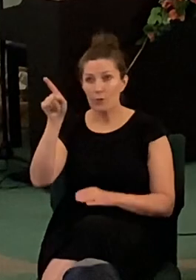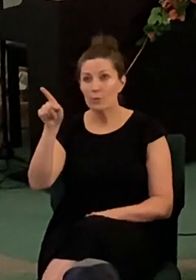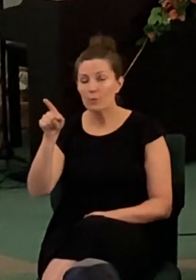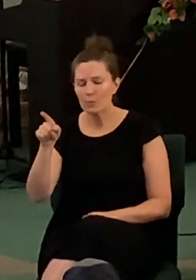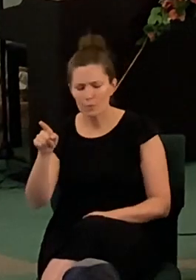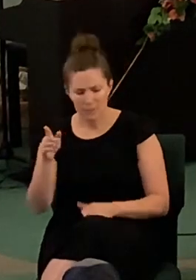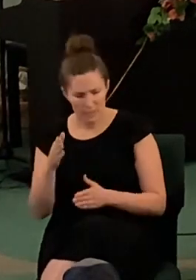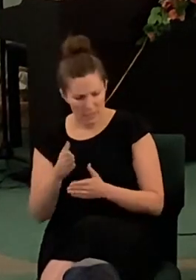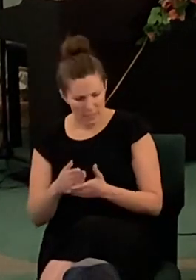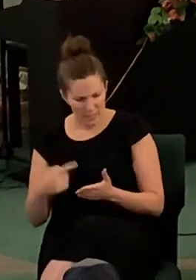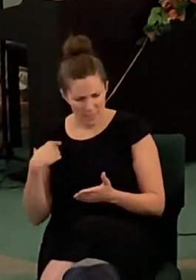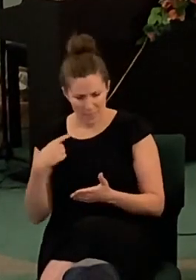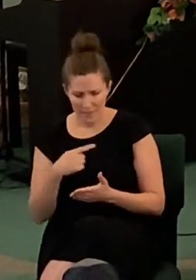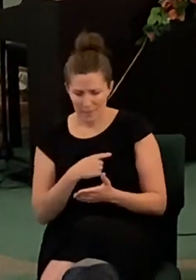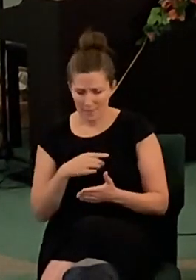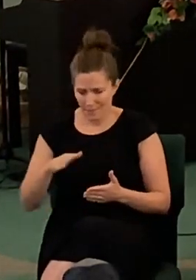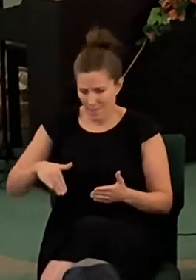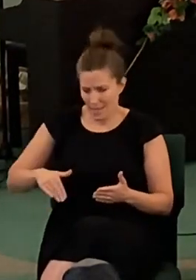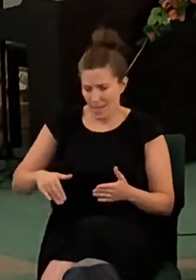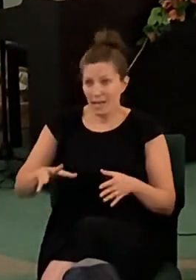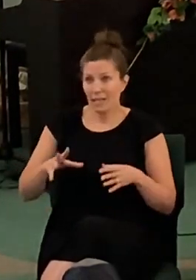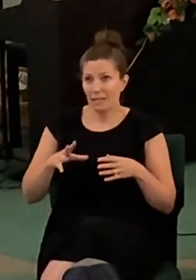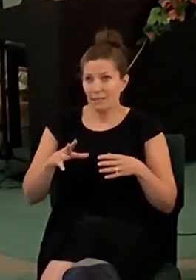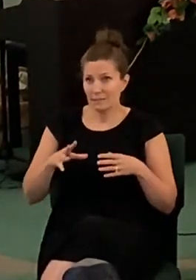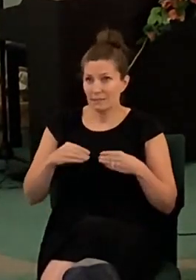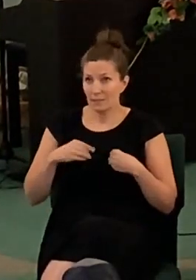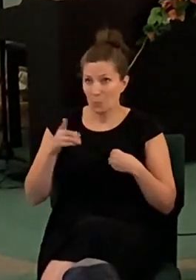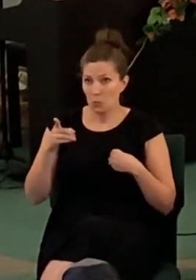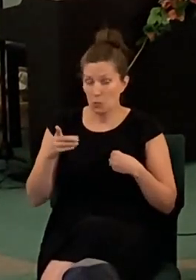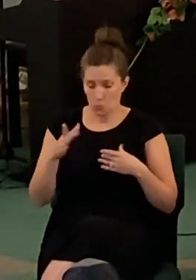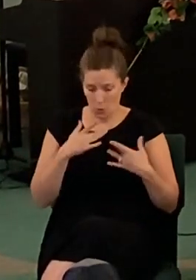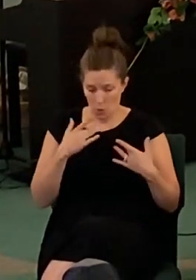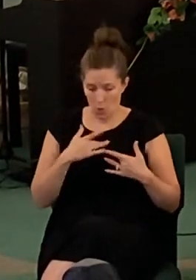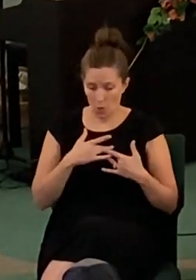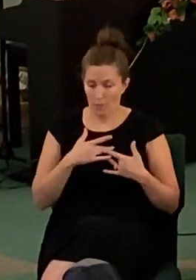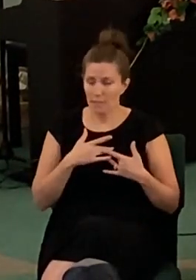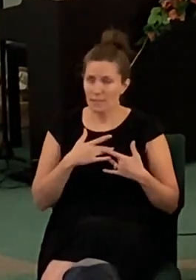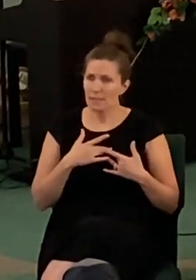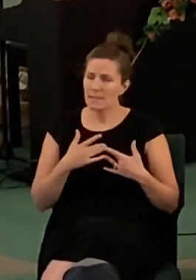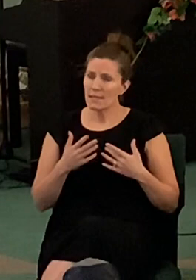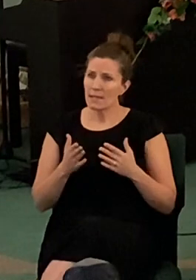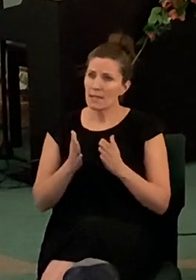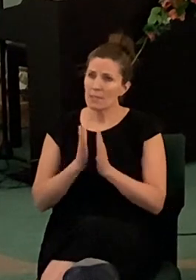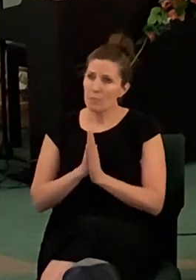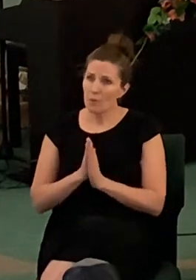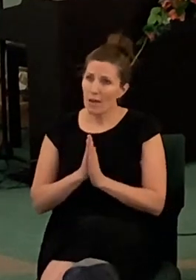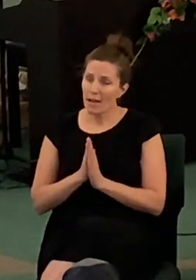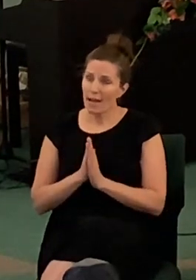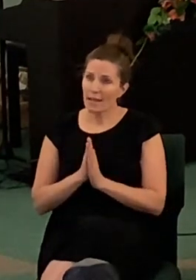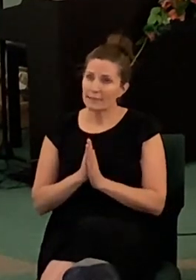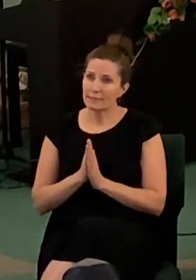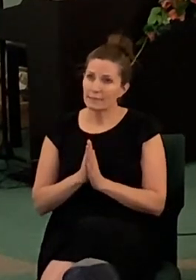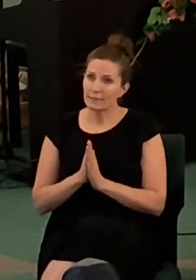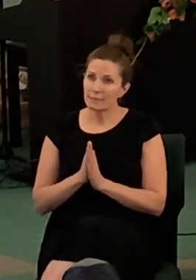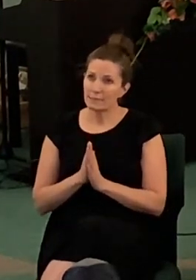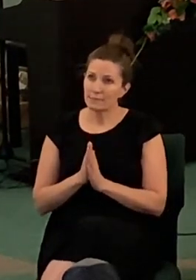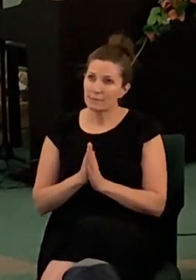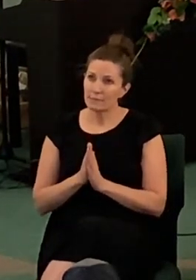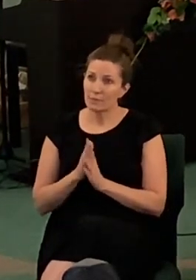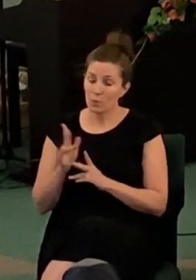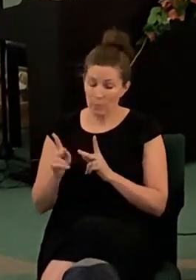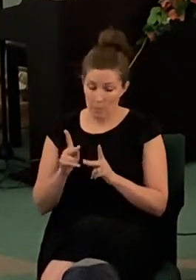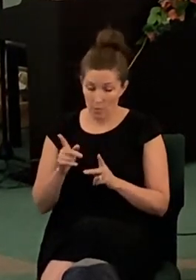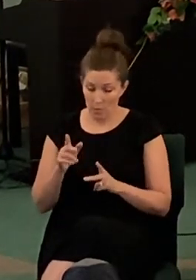not taken that step to be in your family. I pray that your Holy Spirit in these last times is working in their hearts and drawing them to